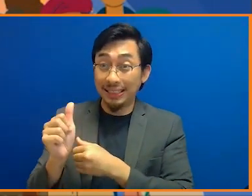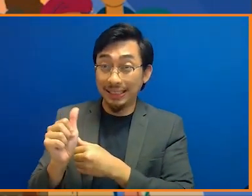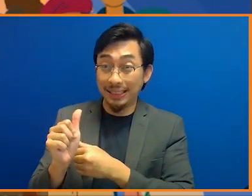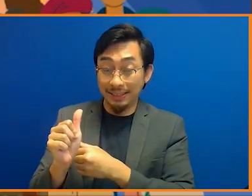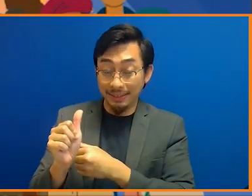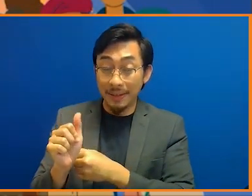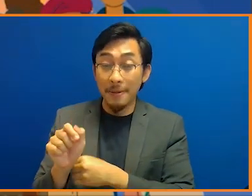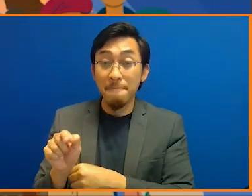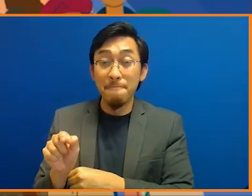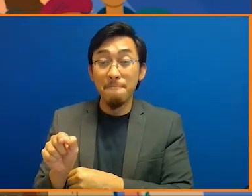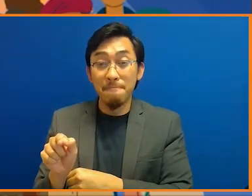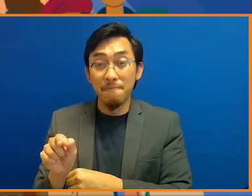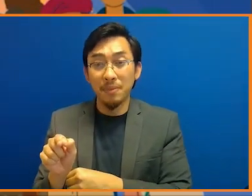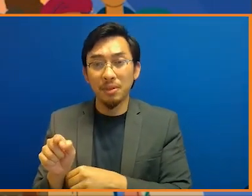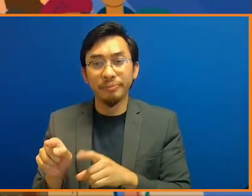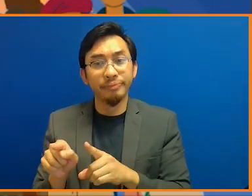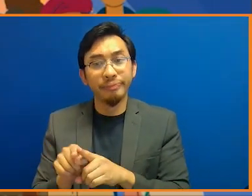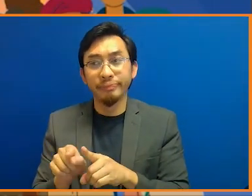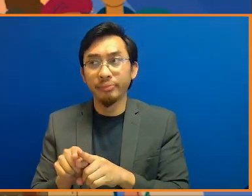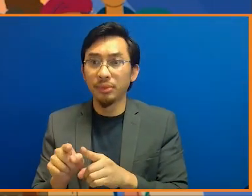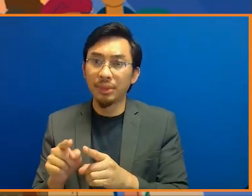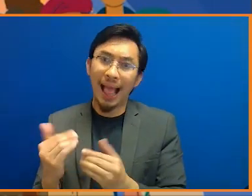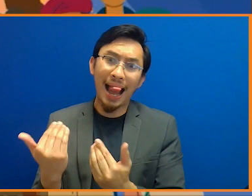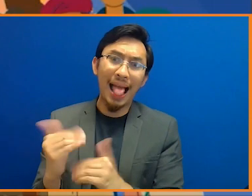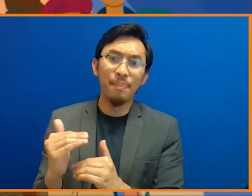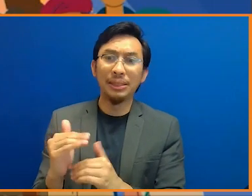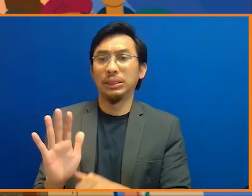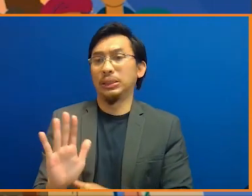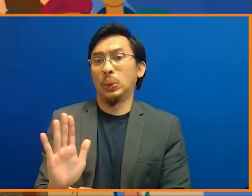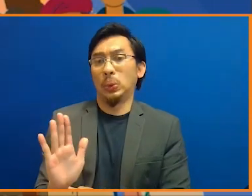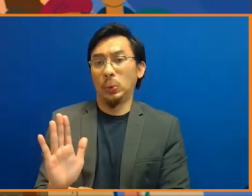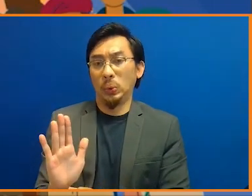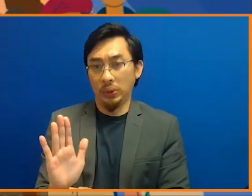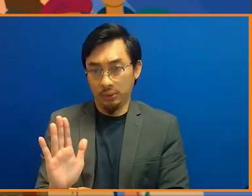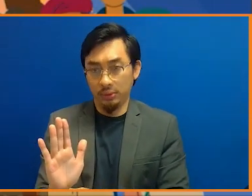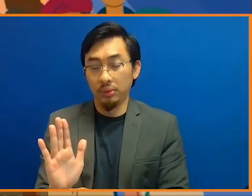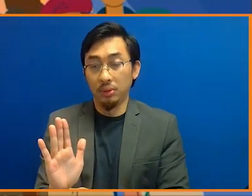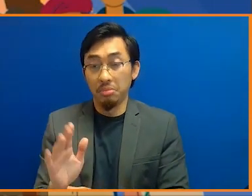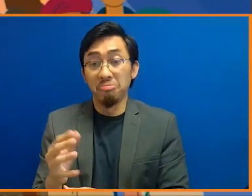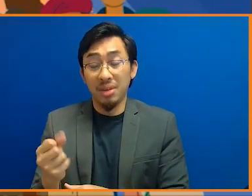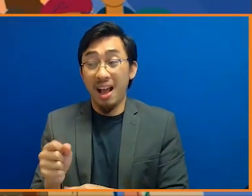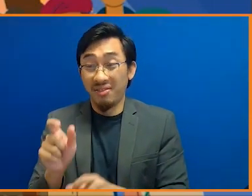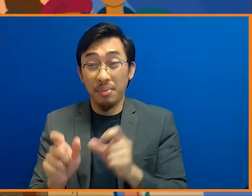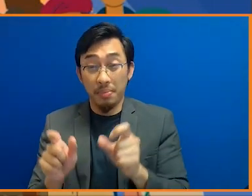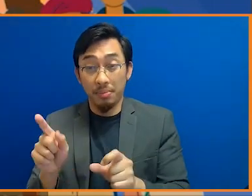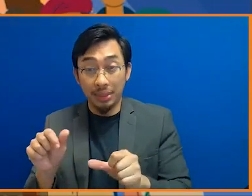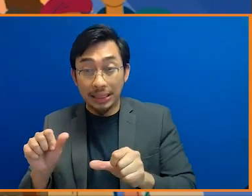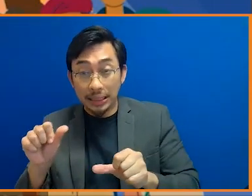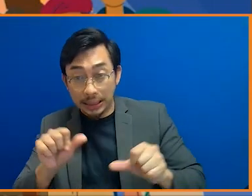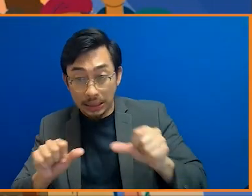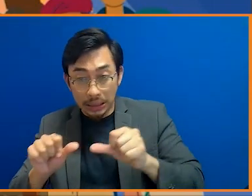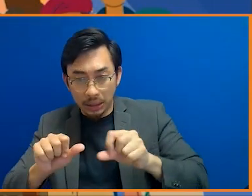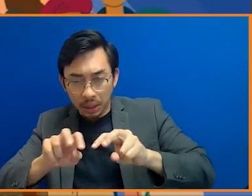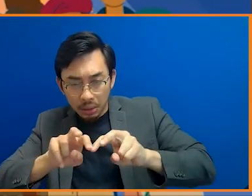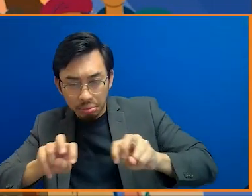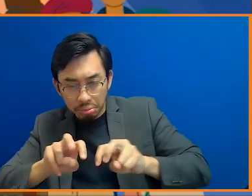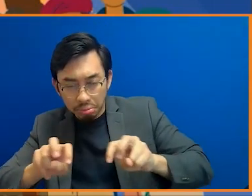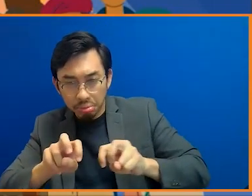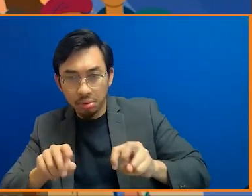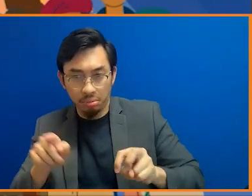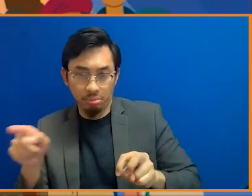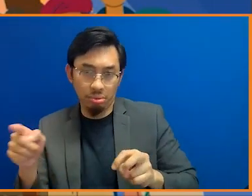concept of risk not is not limited to this kind of formula only, because some